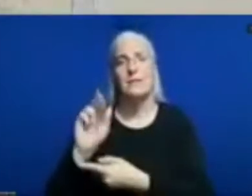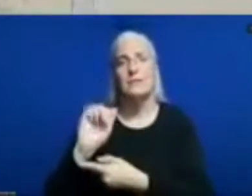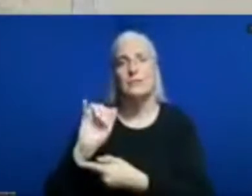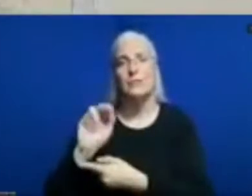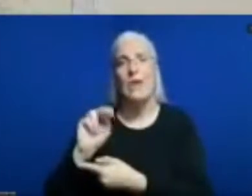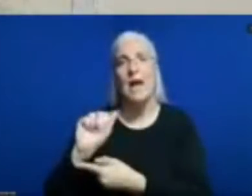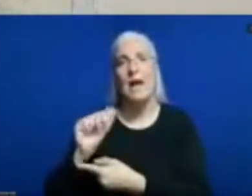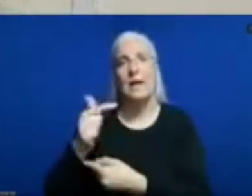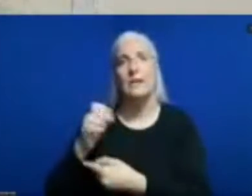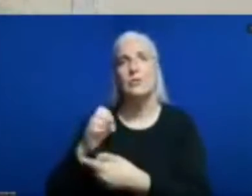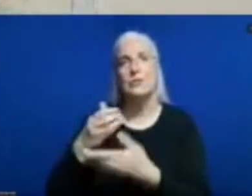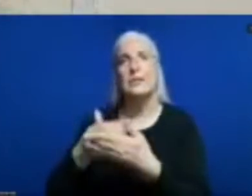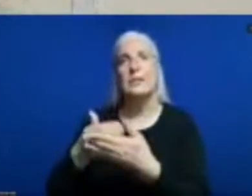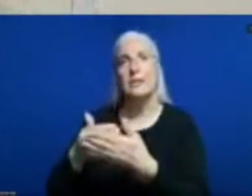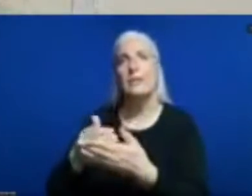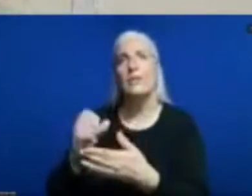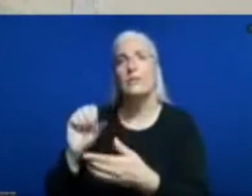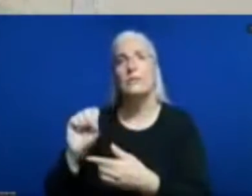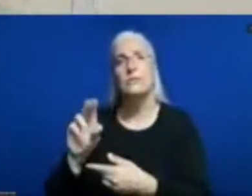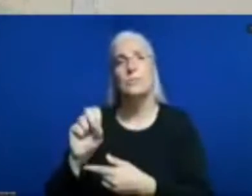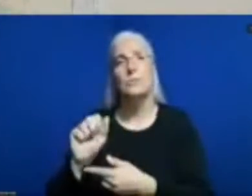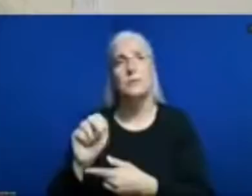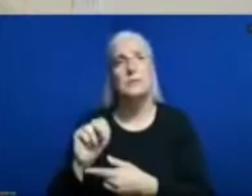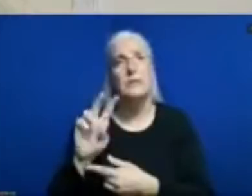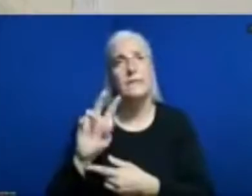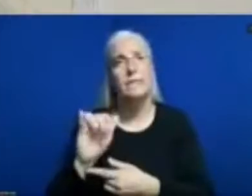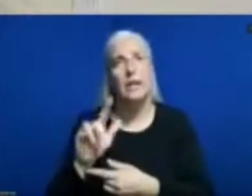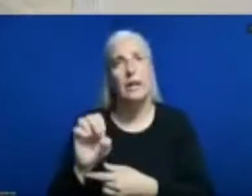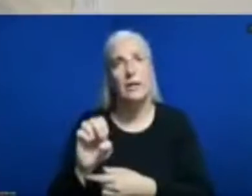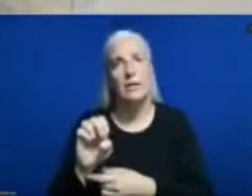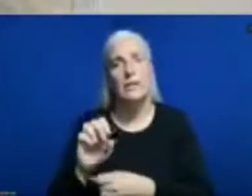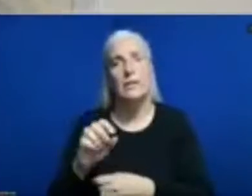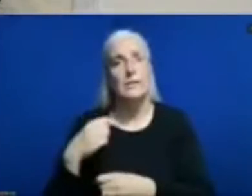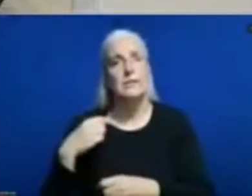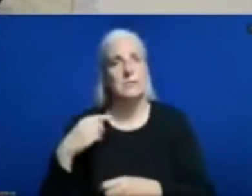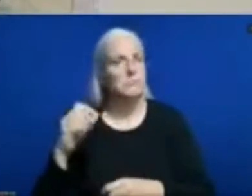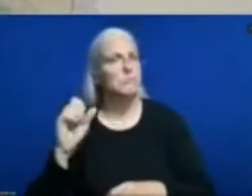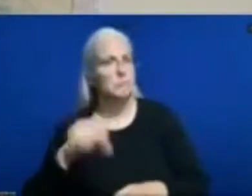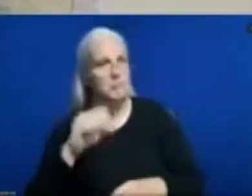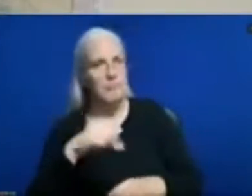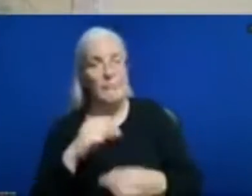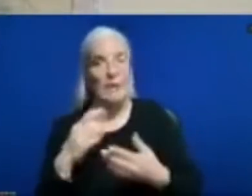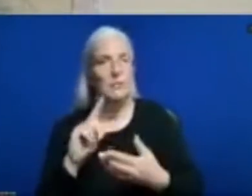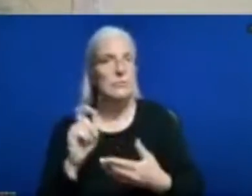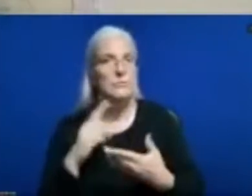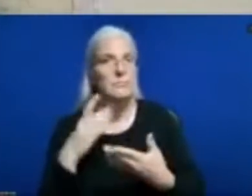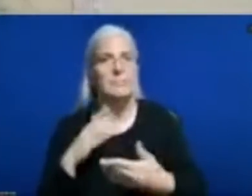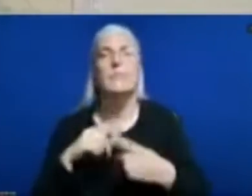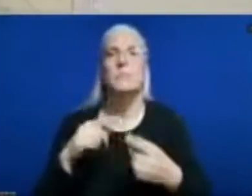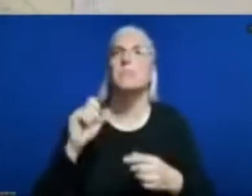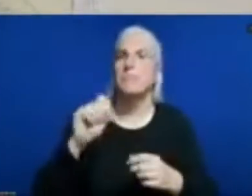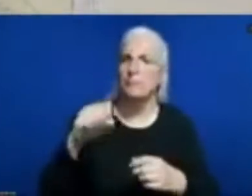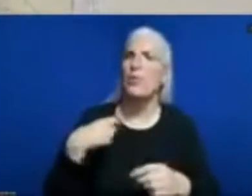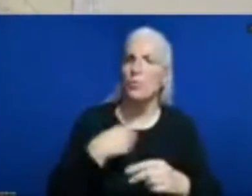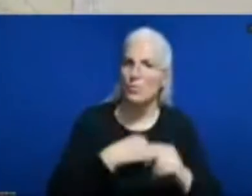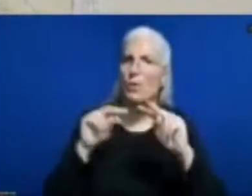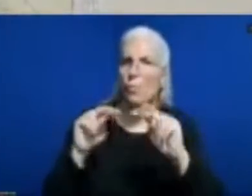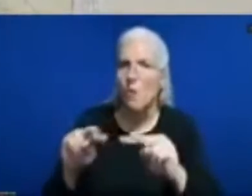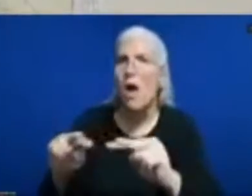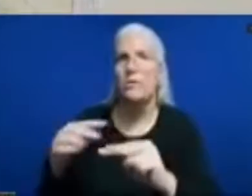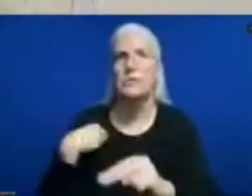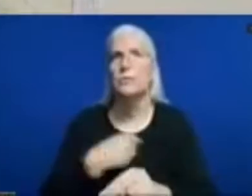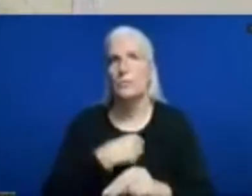forefront for our plans throughout. When we knew that we were going to have a spread of fire into the direction towards